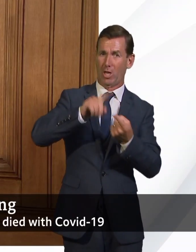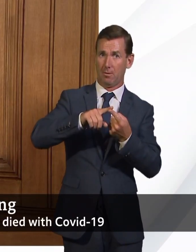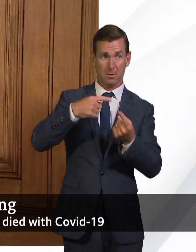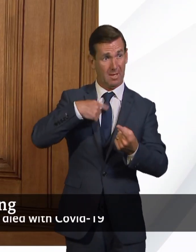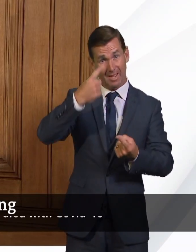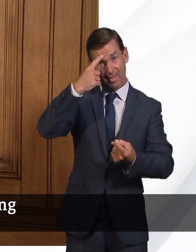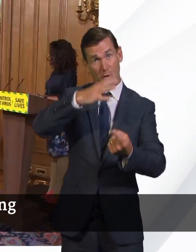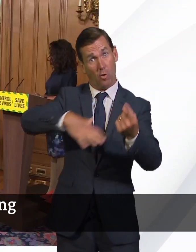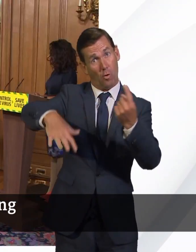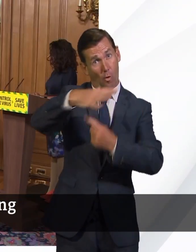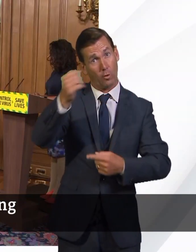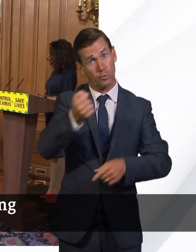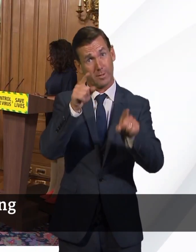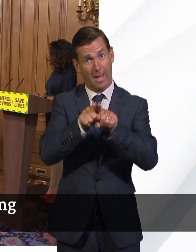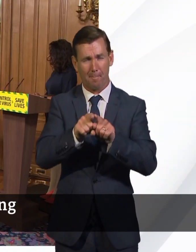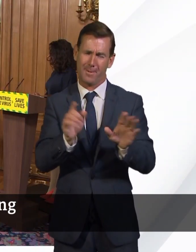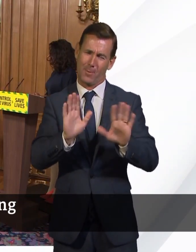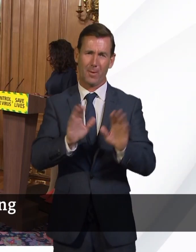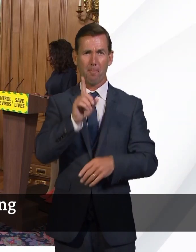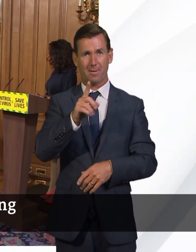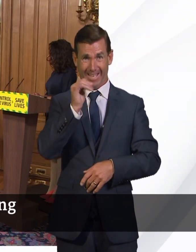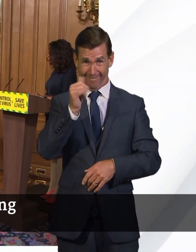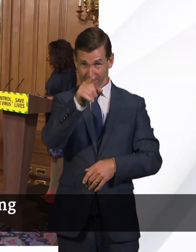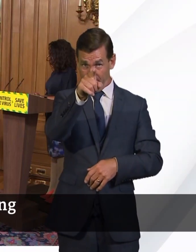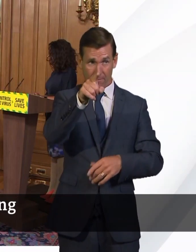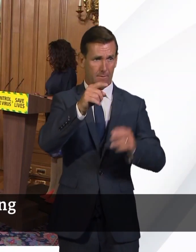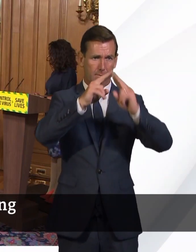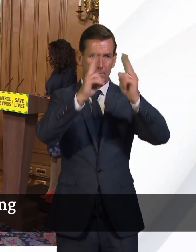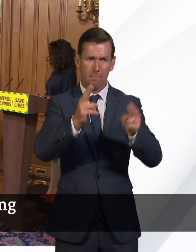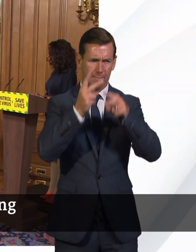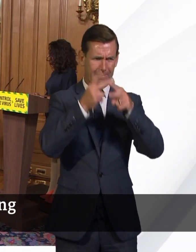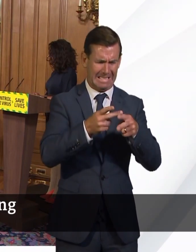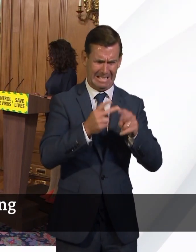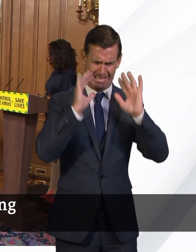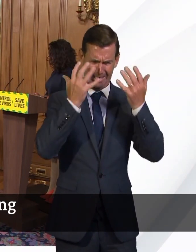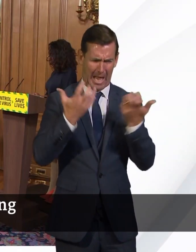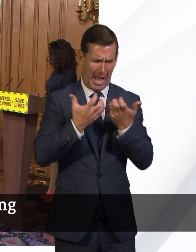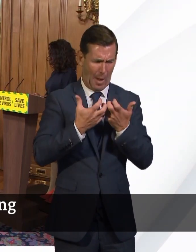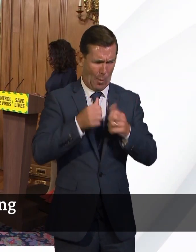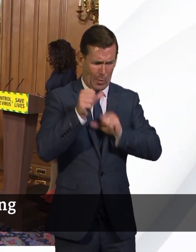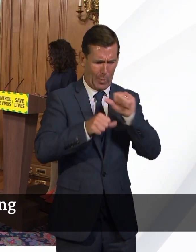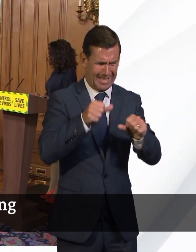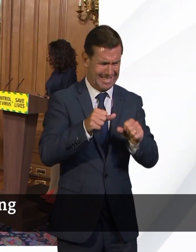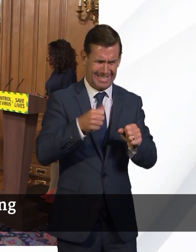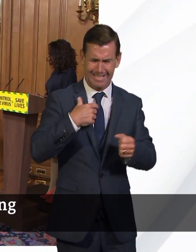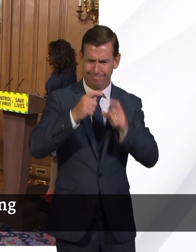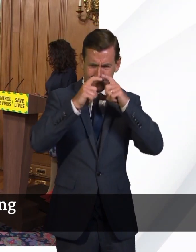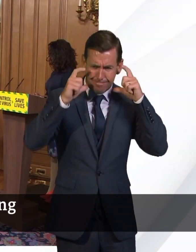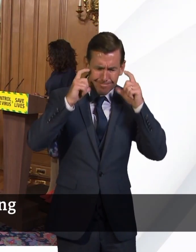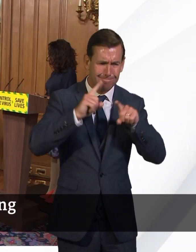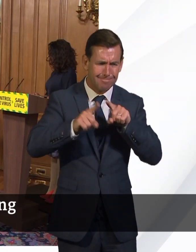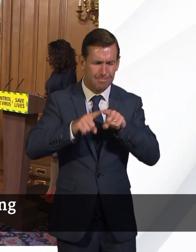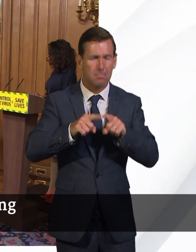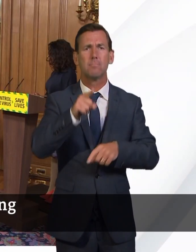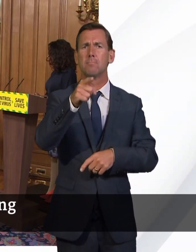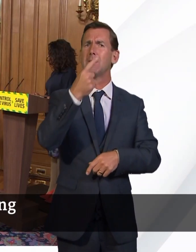I wanted to raise is if there are concerns about particular practices or prioritisation that's needed, there are